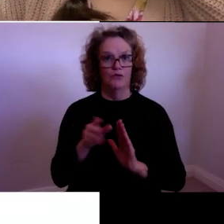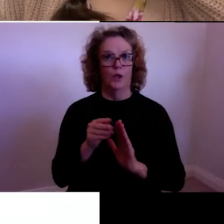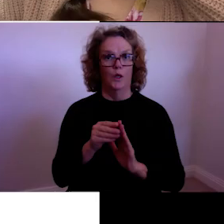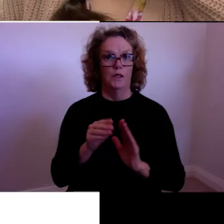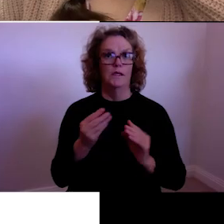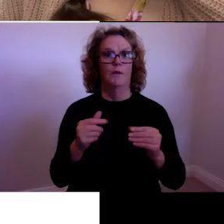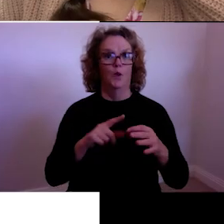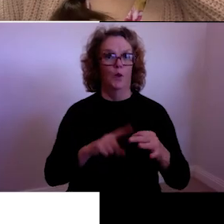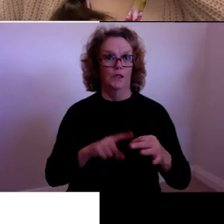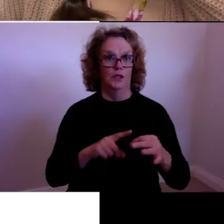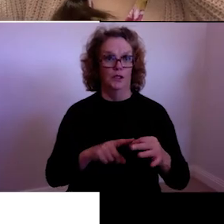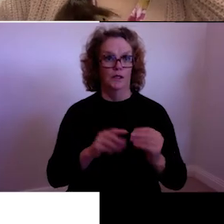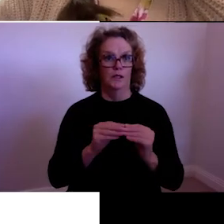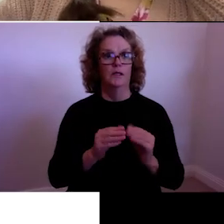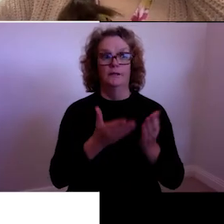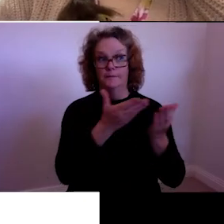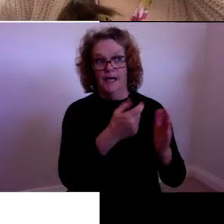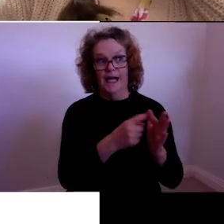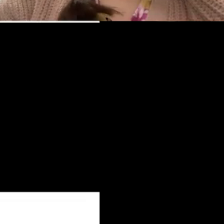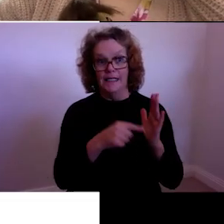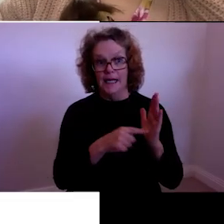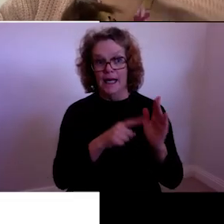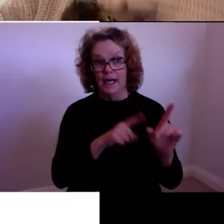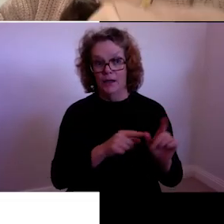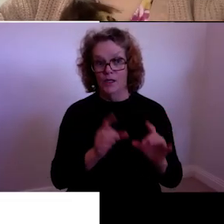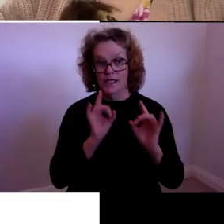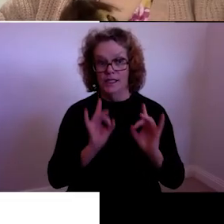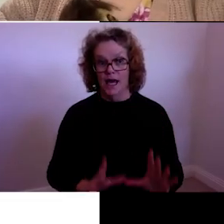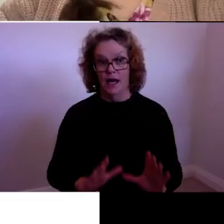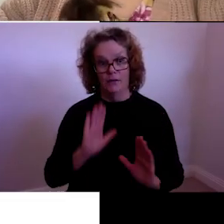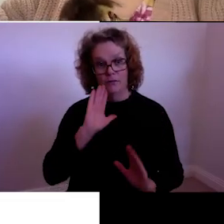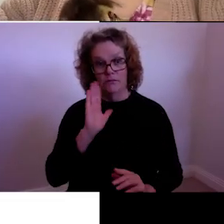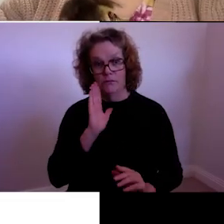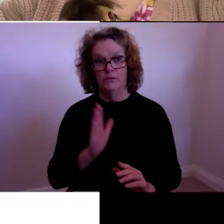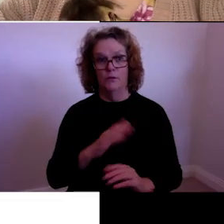pass over to Kitty to get the webinar started.